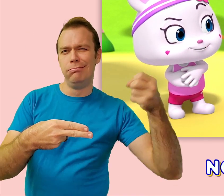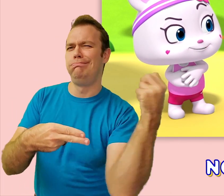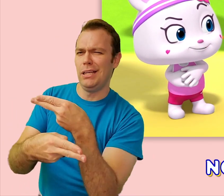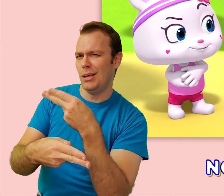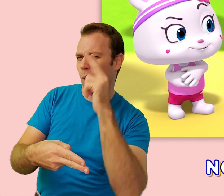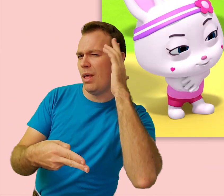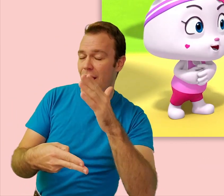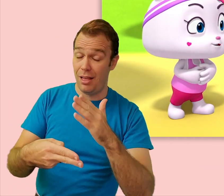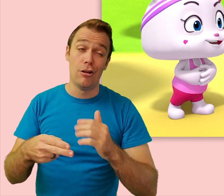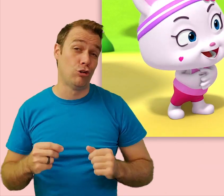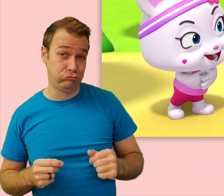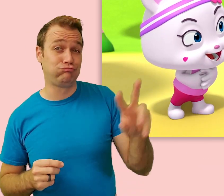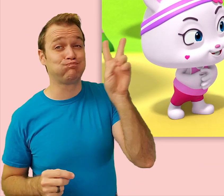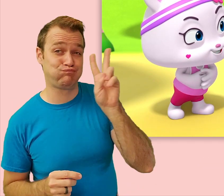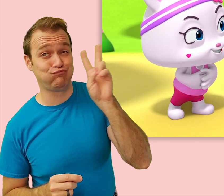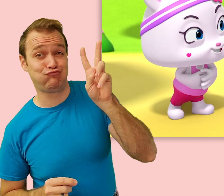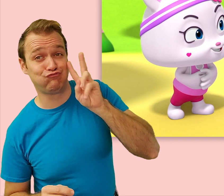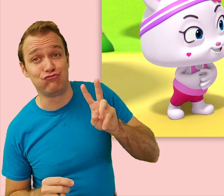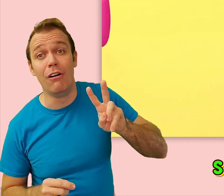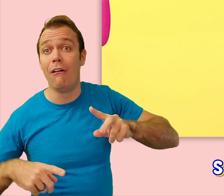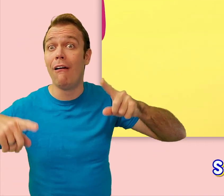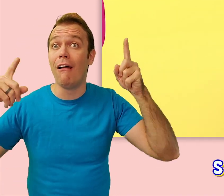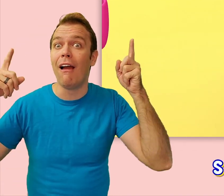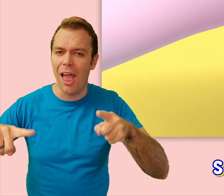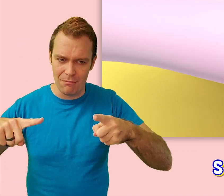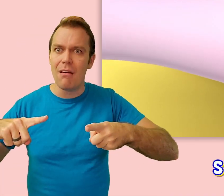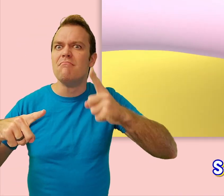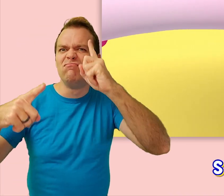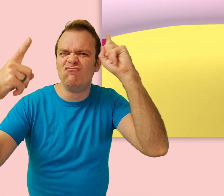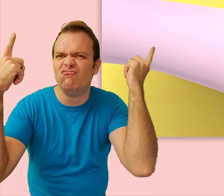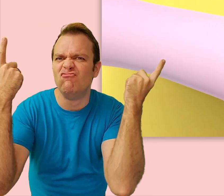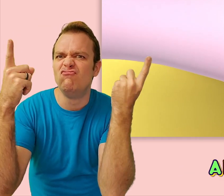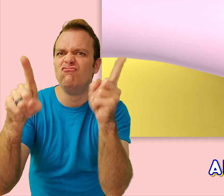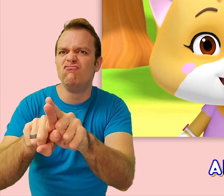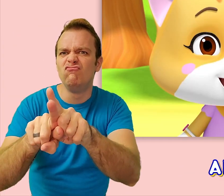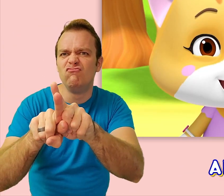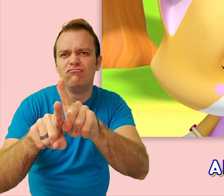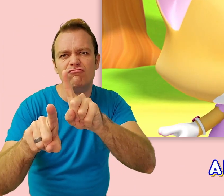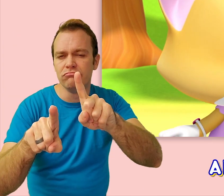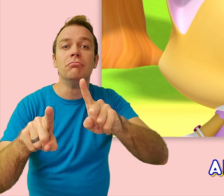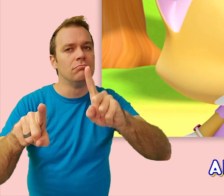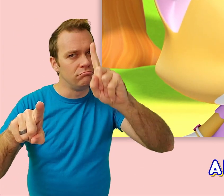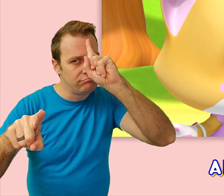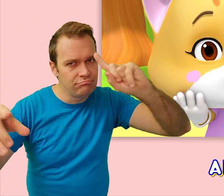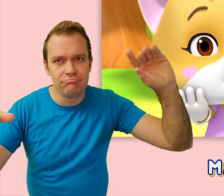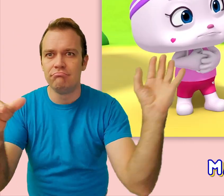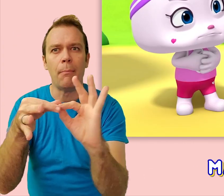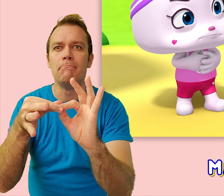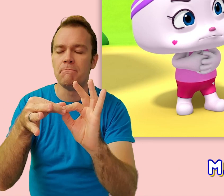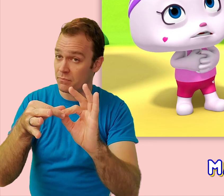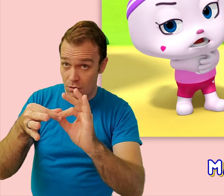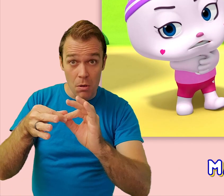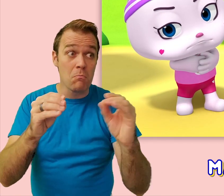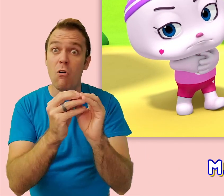no way. Oh yeah? Uh-huh. So they shook on it, and they made a pact. May